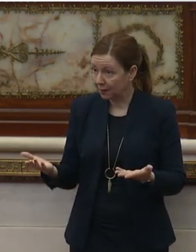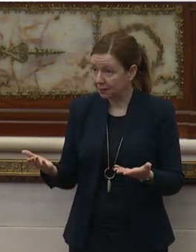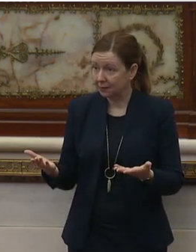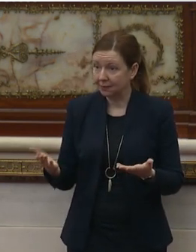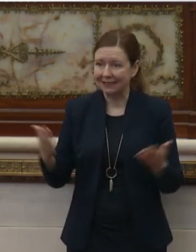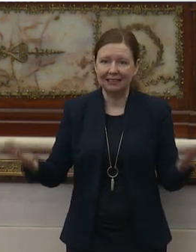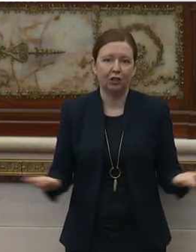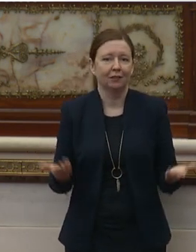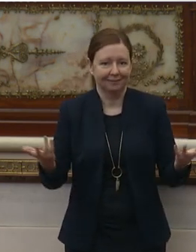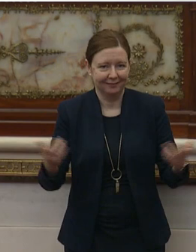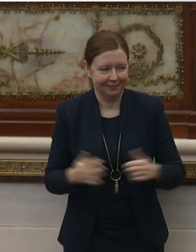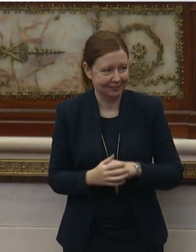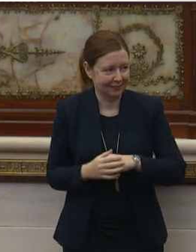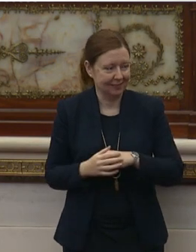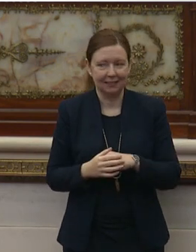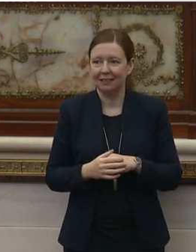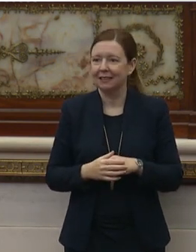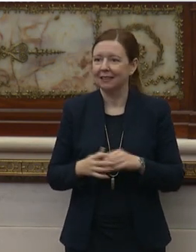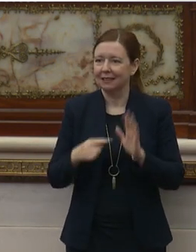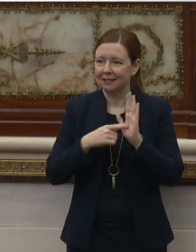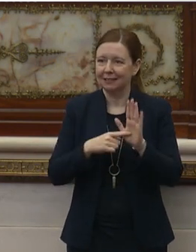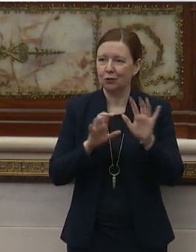Councilman Squill is here.